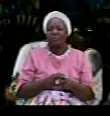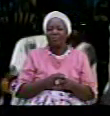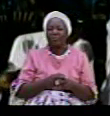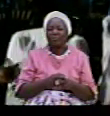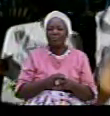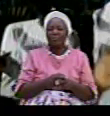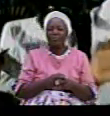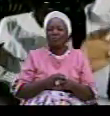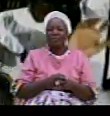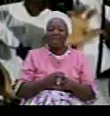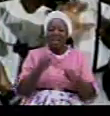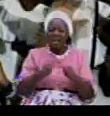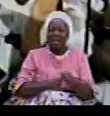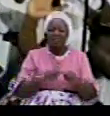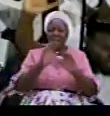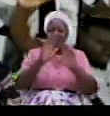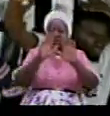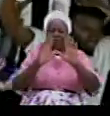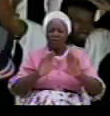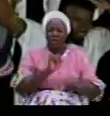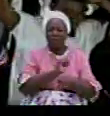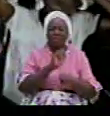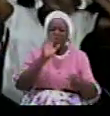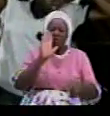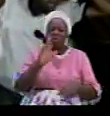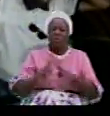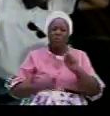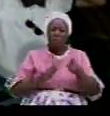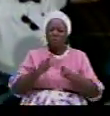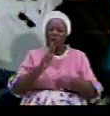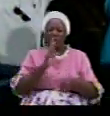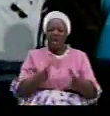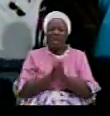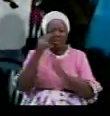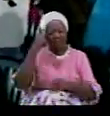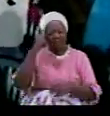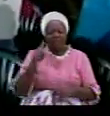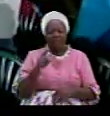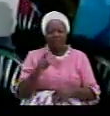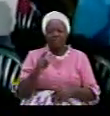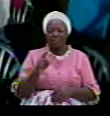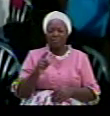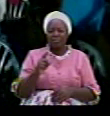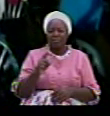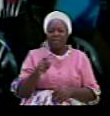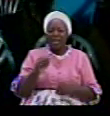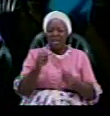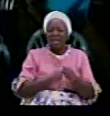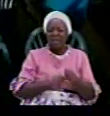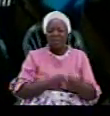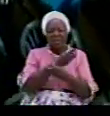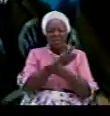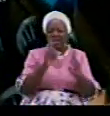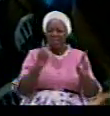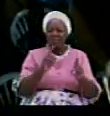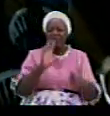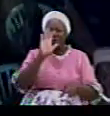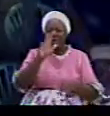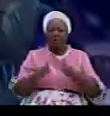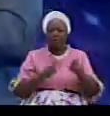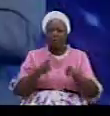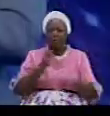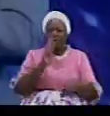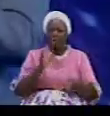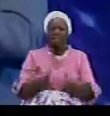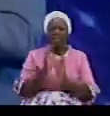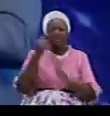Every miracle your people are asking for. Every deliverance your people are